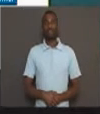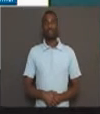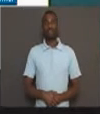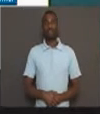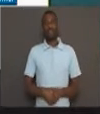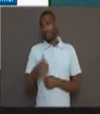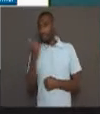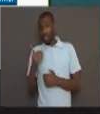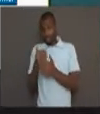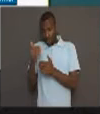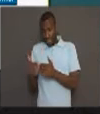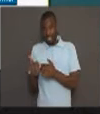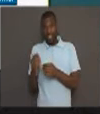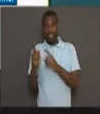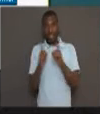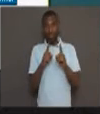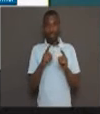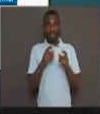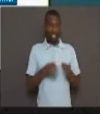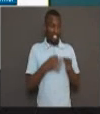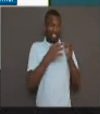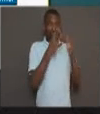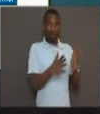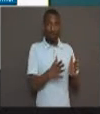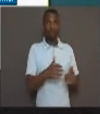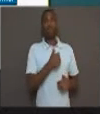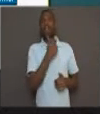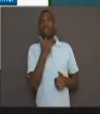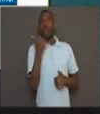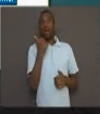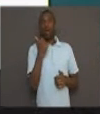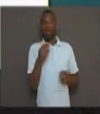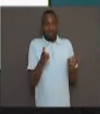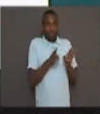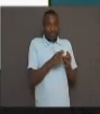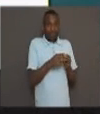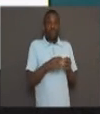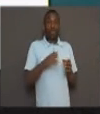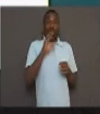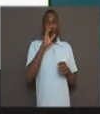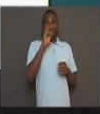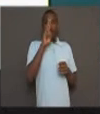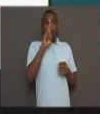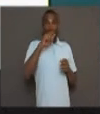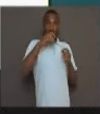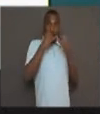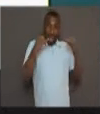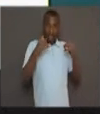On the other side of the transformer, another set of copper wires is